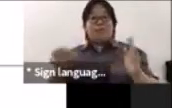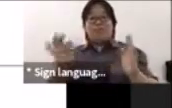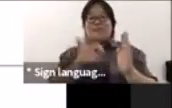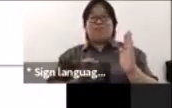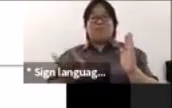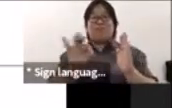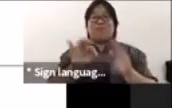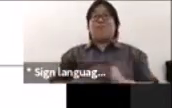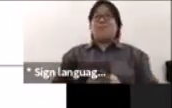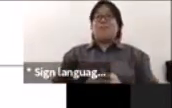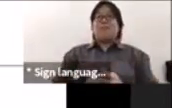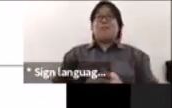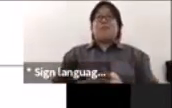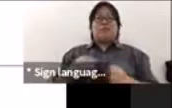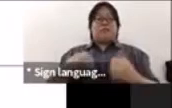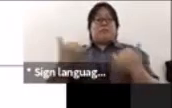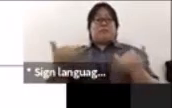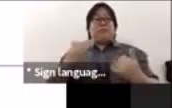So my research is